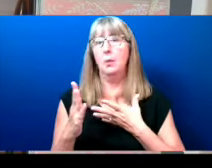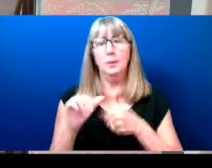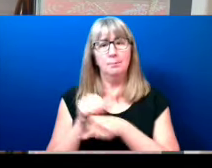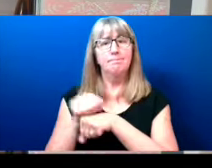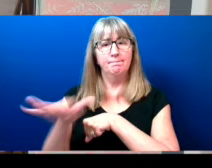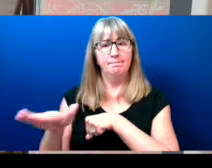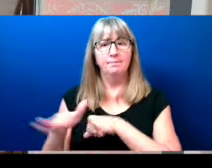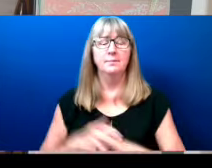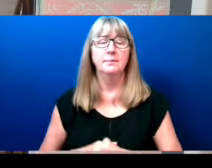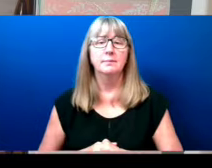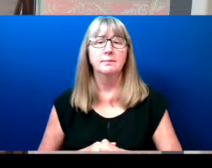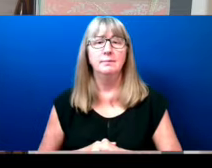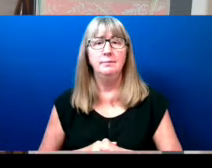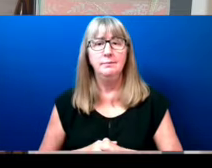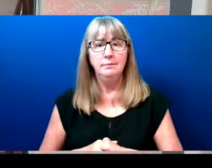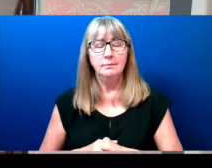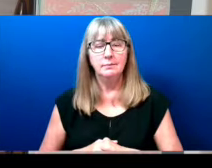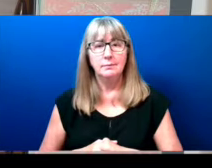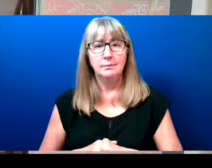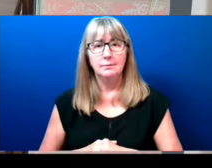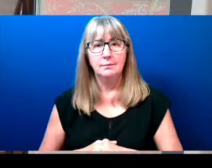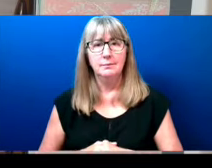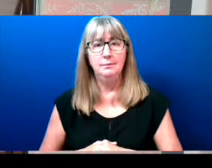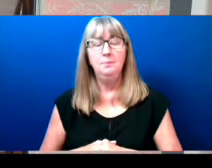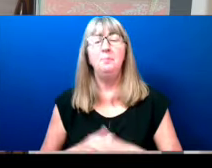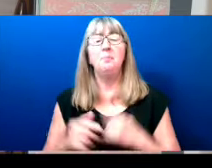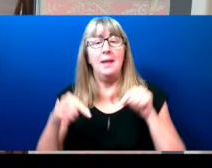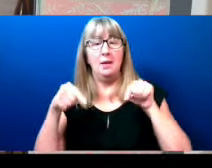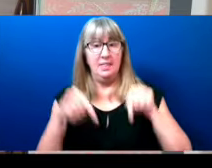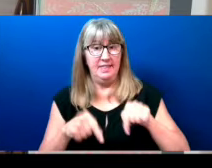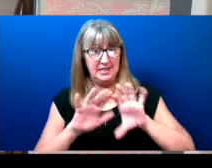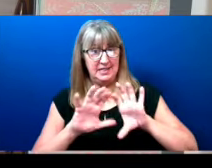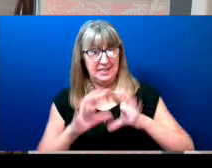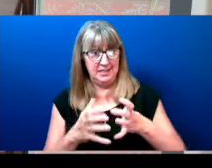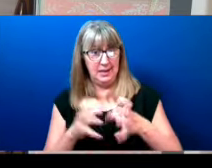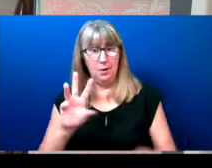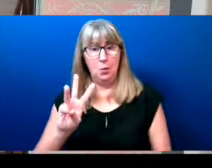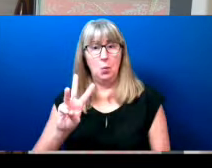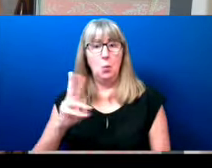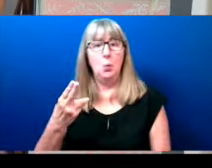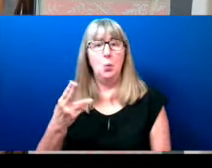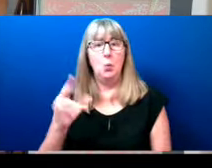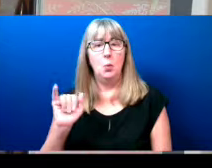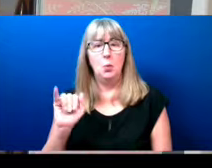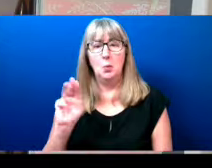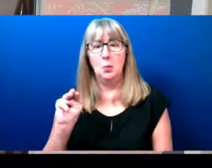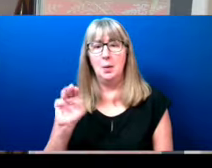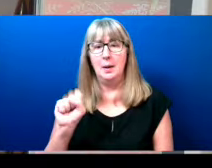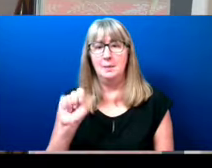know and I will definitely get that out to you. So in the Whimsy and Wonder